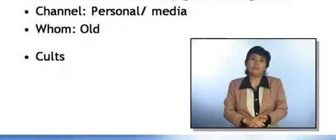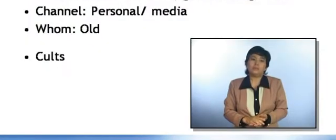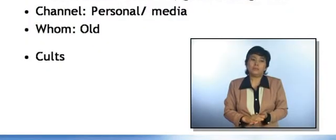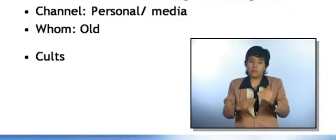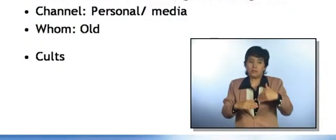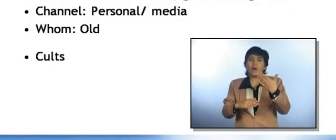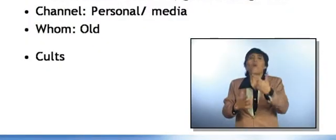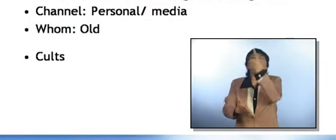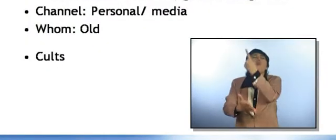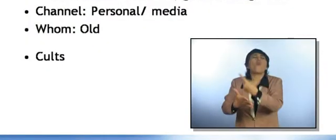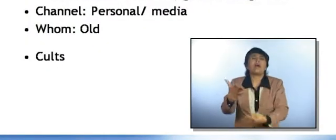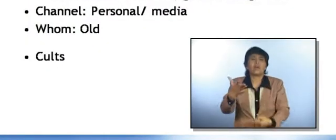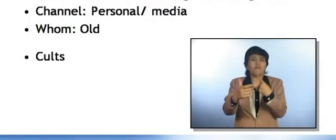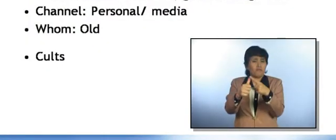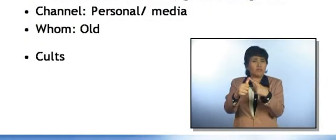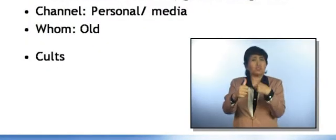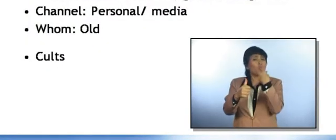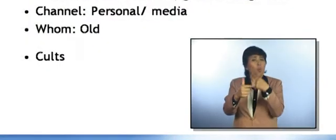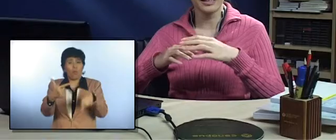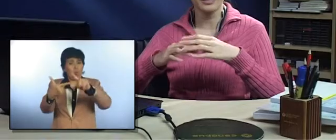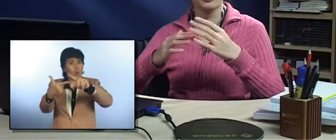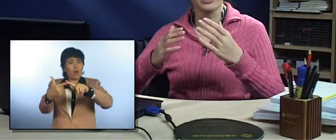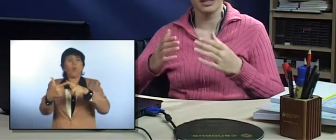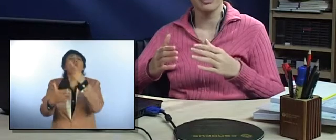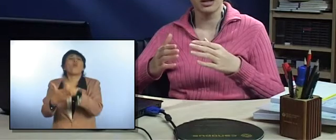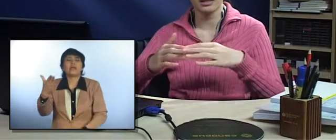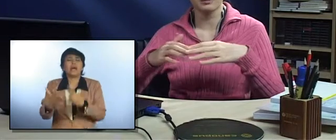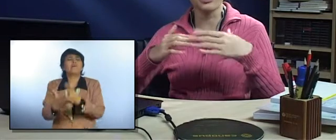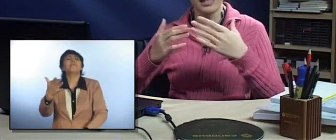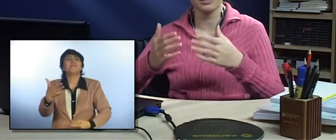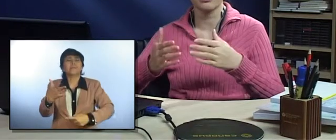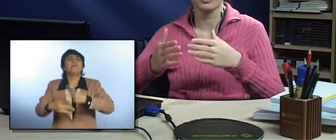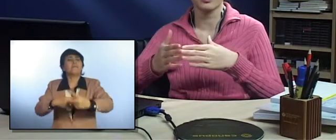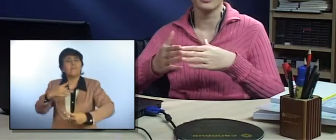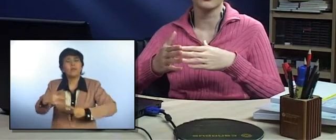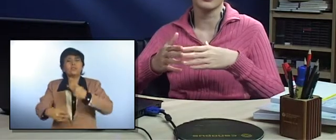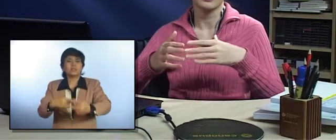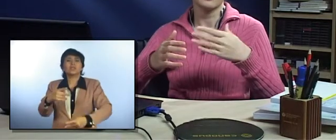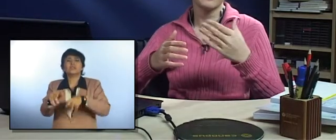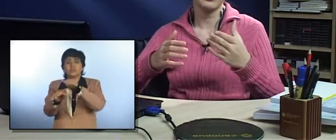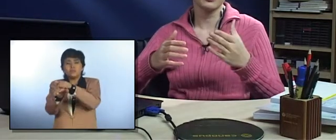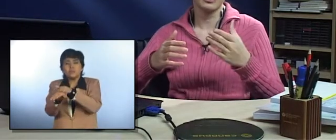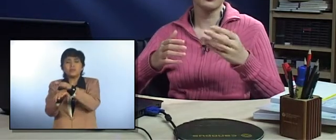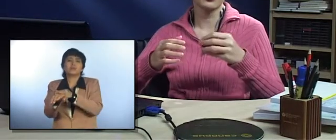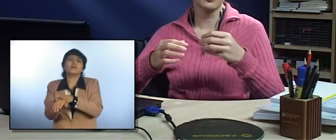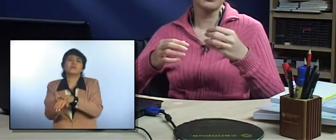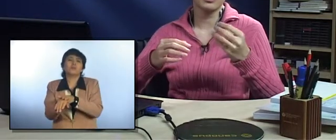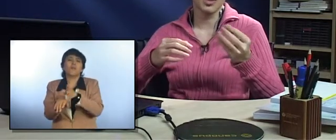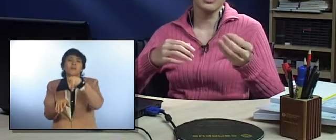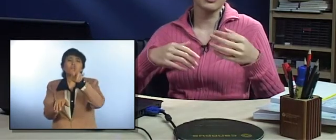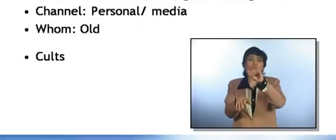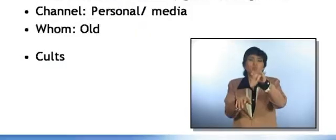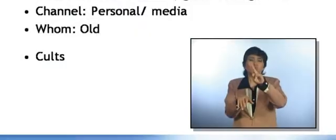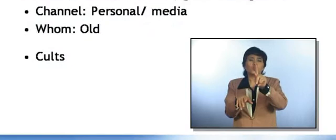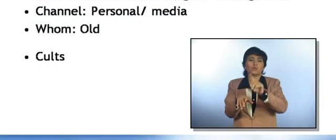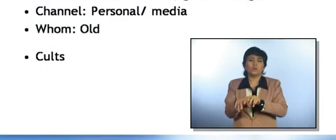Now, next one is what? What kind of elements were in the process of persuasion? The first one, would you want to